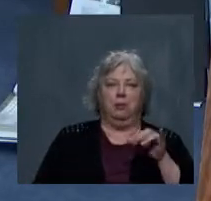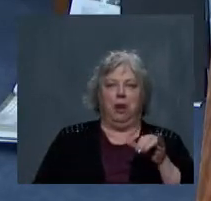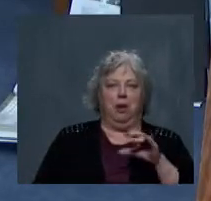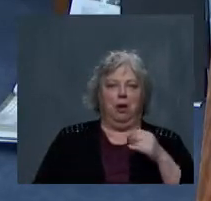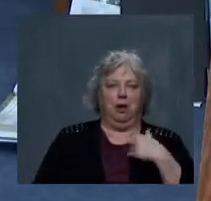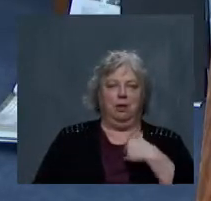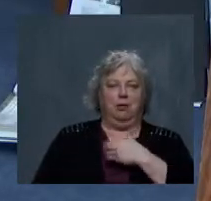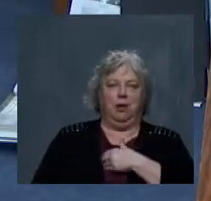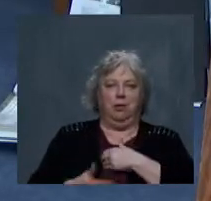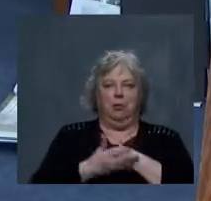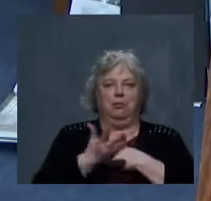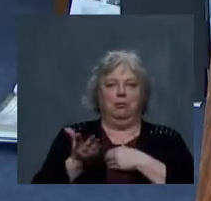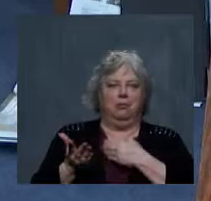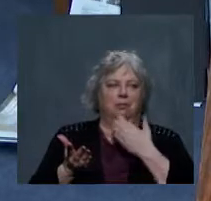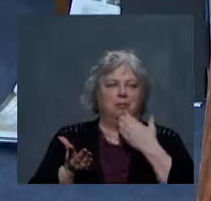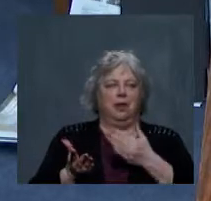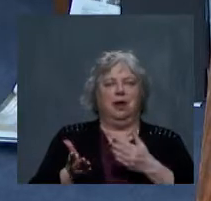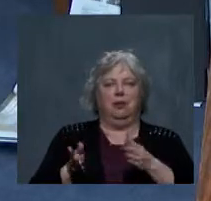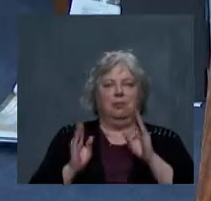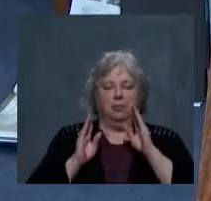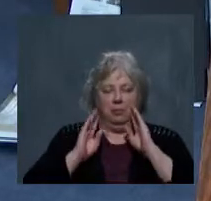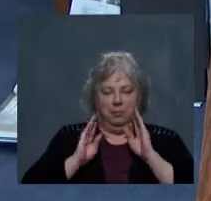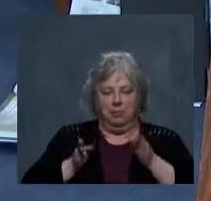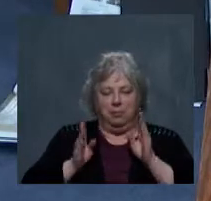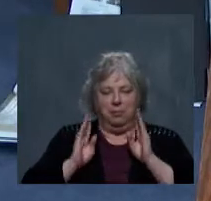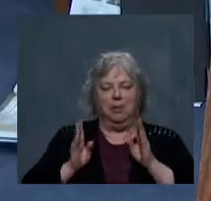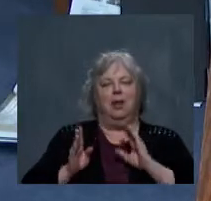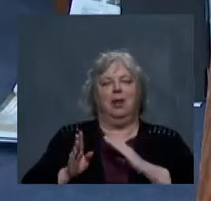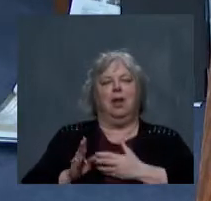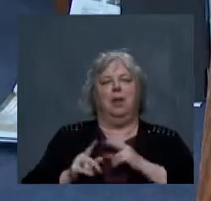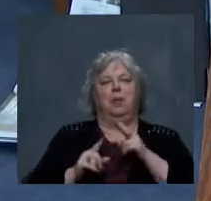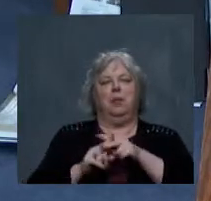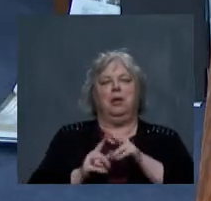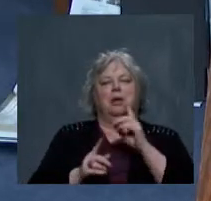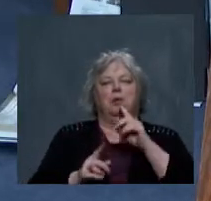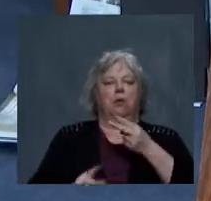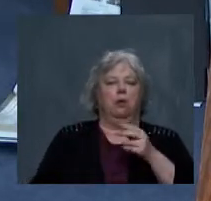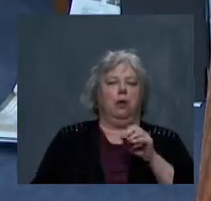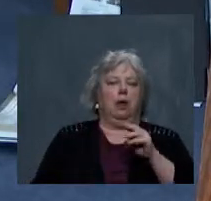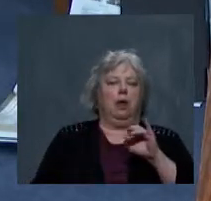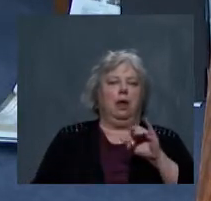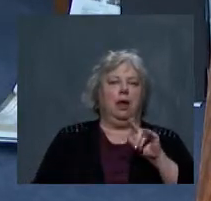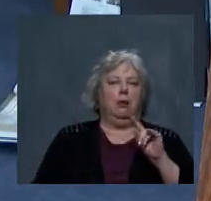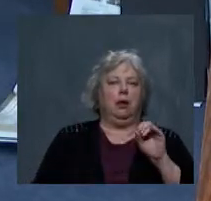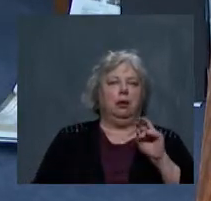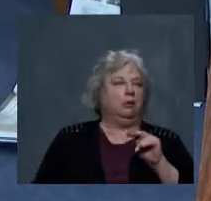of the committee. Thank you for hearing our petition for the Hamilton.